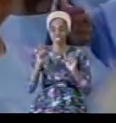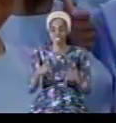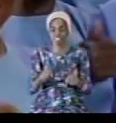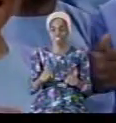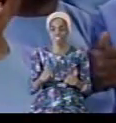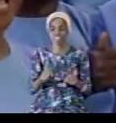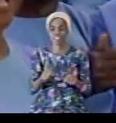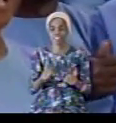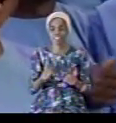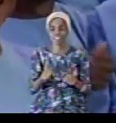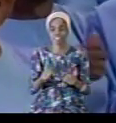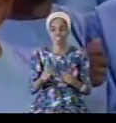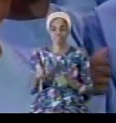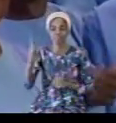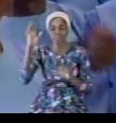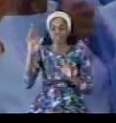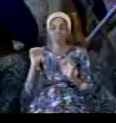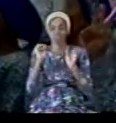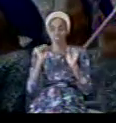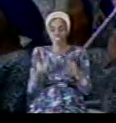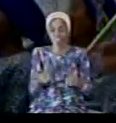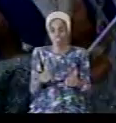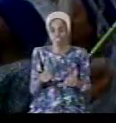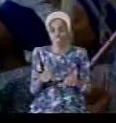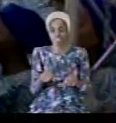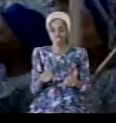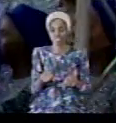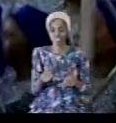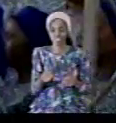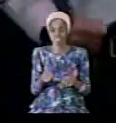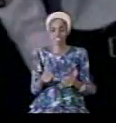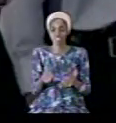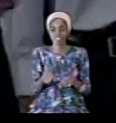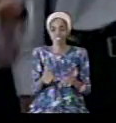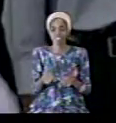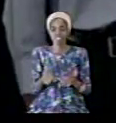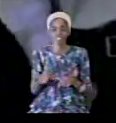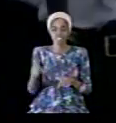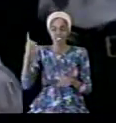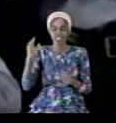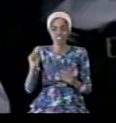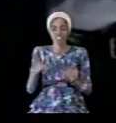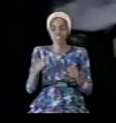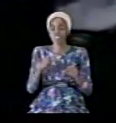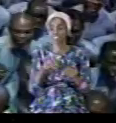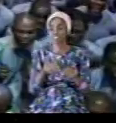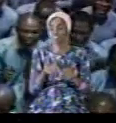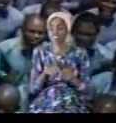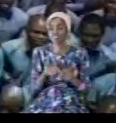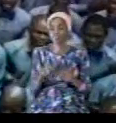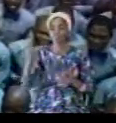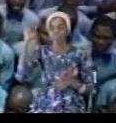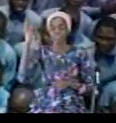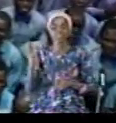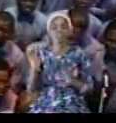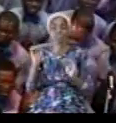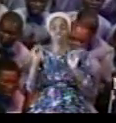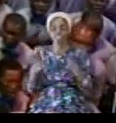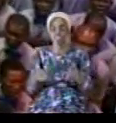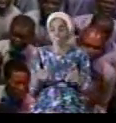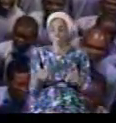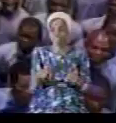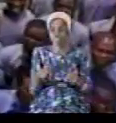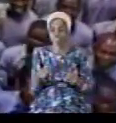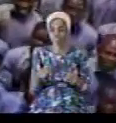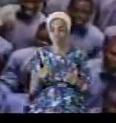God can. Oh, Jesus can. God can. If you can believe him, God can. My Savior can. God